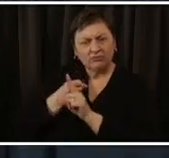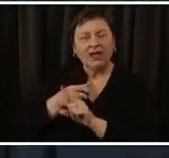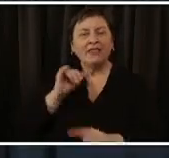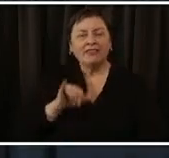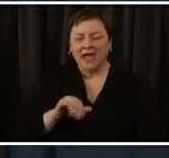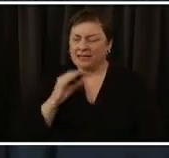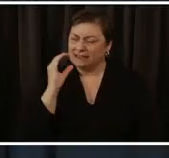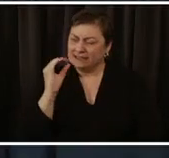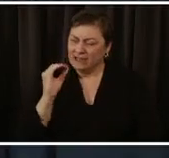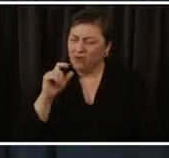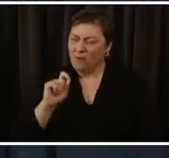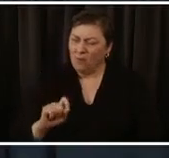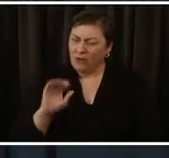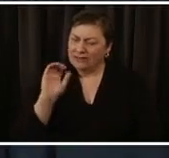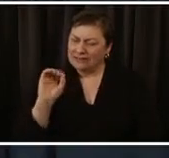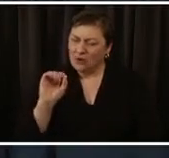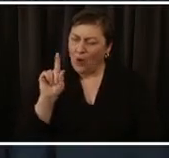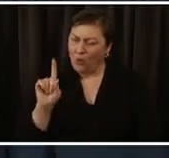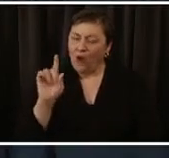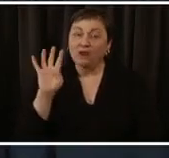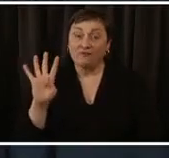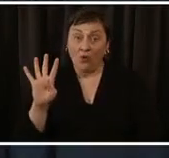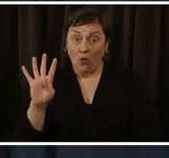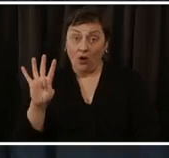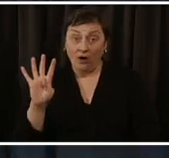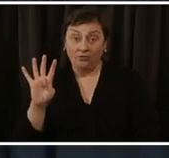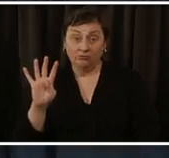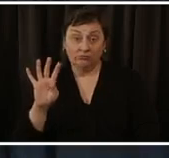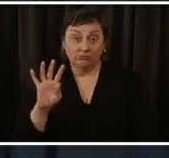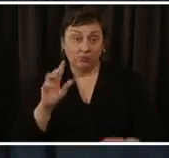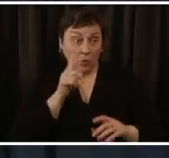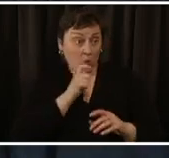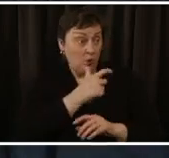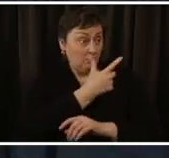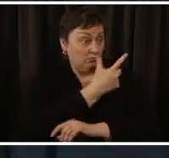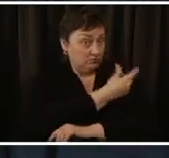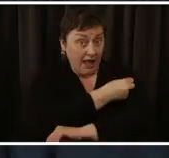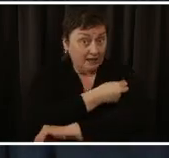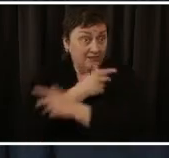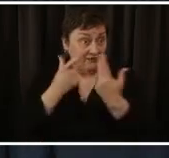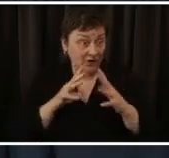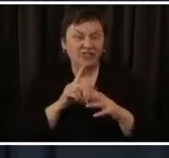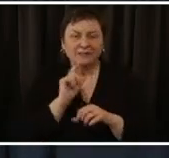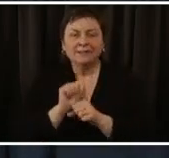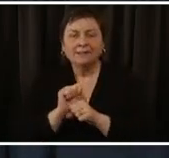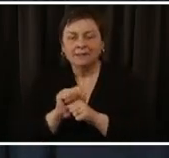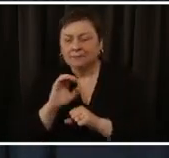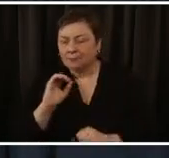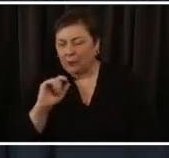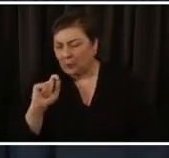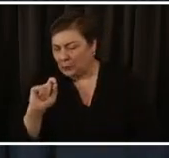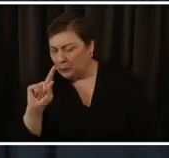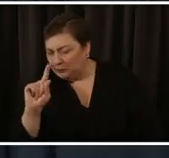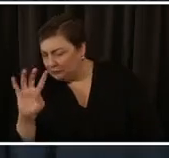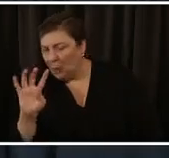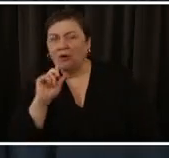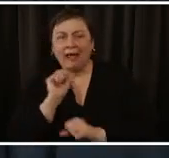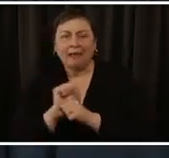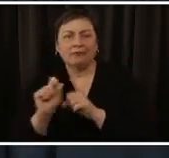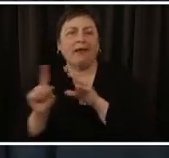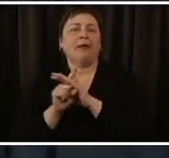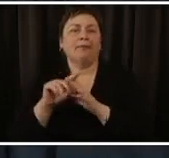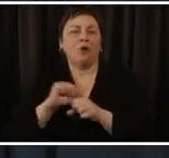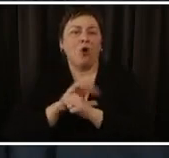0.014% of fully vaccinated people became cases that week. The second analysis I did was what we